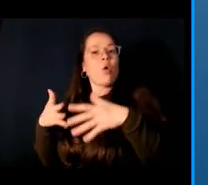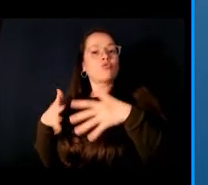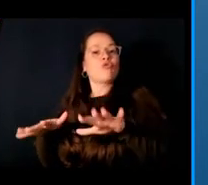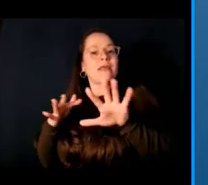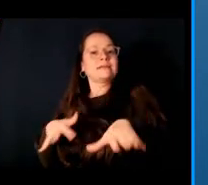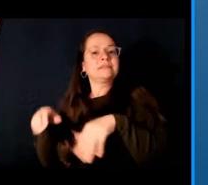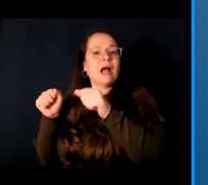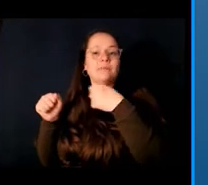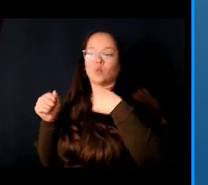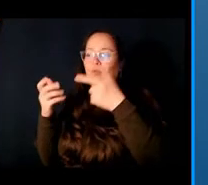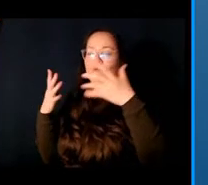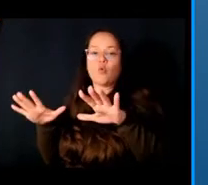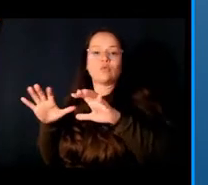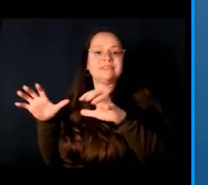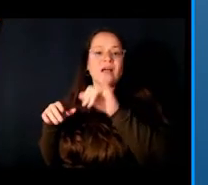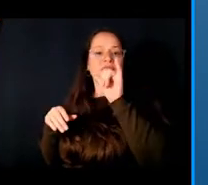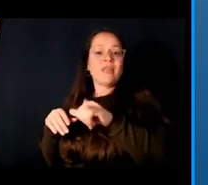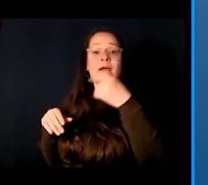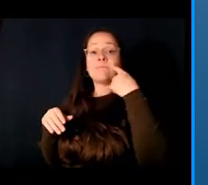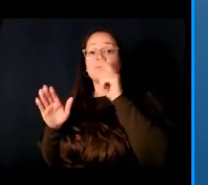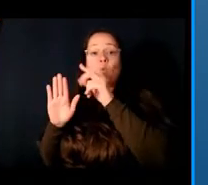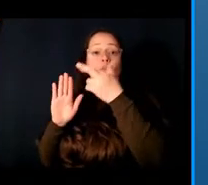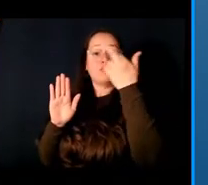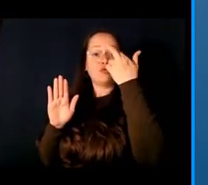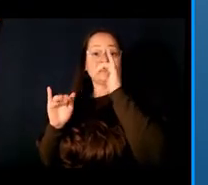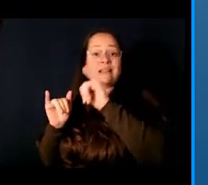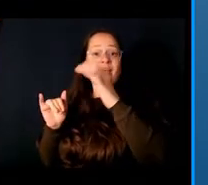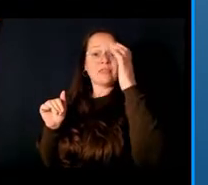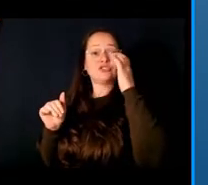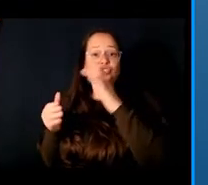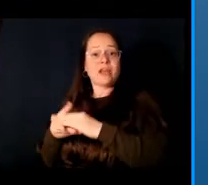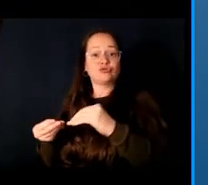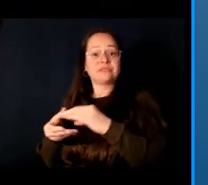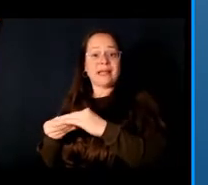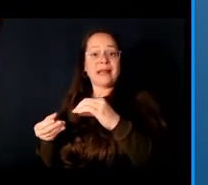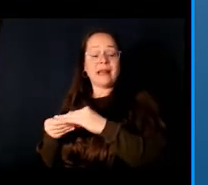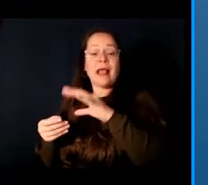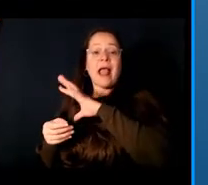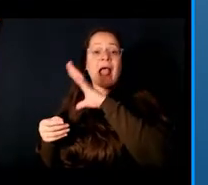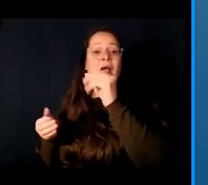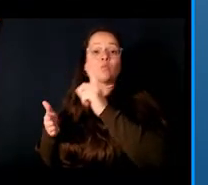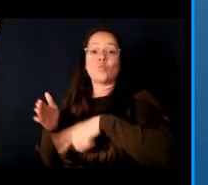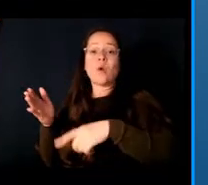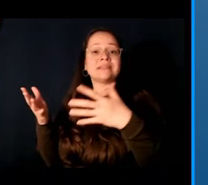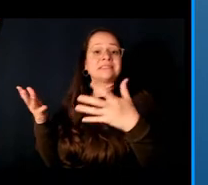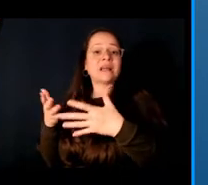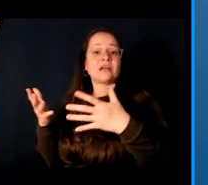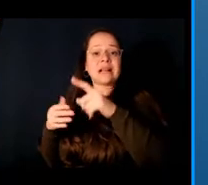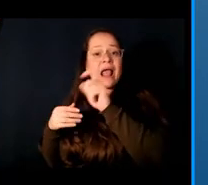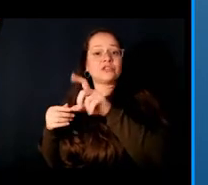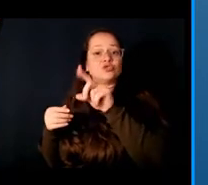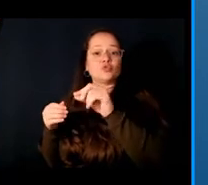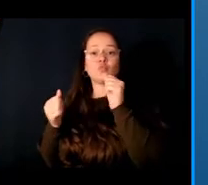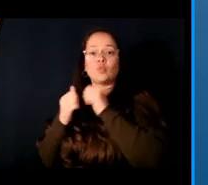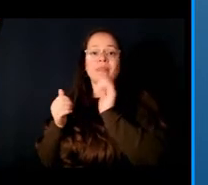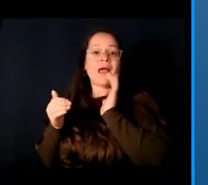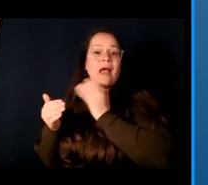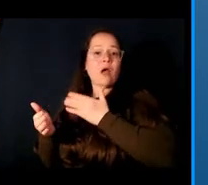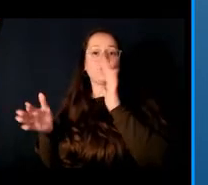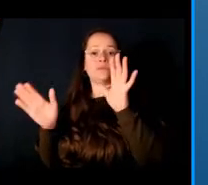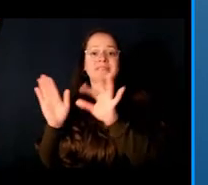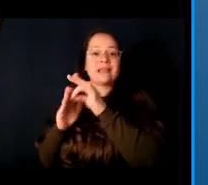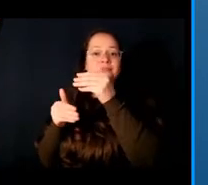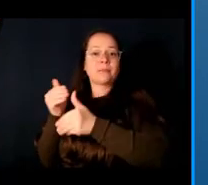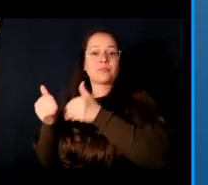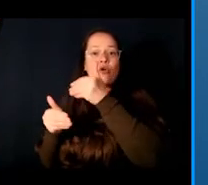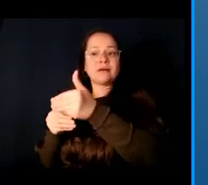we've already done that and for the reasons that the chair stated and what does what does it have to do with our delegate selection process well